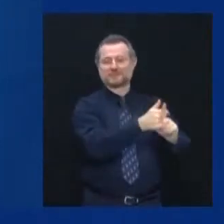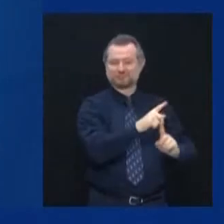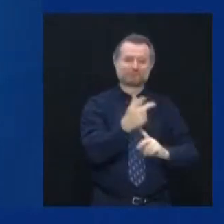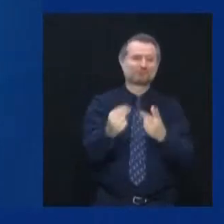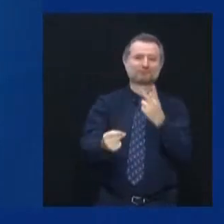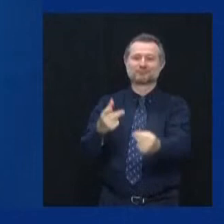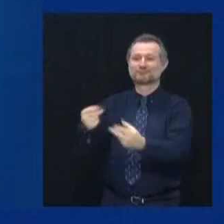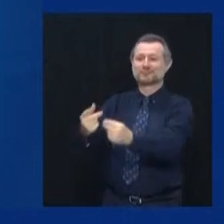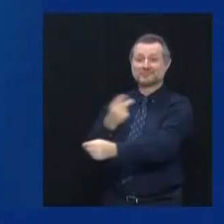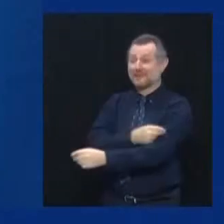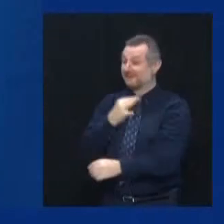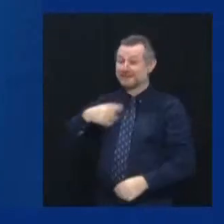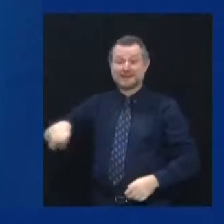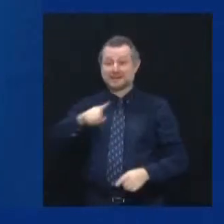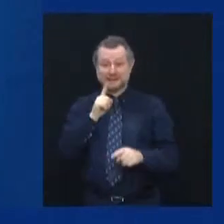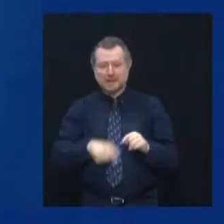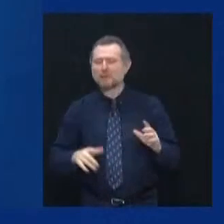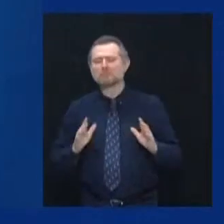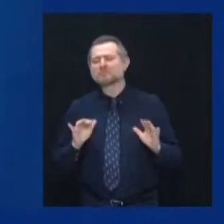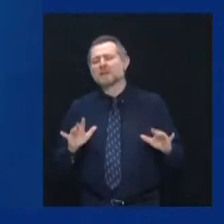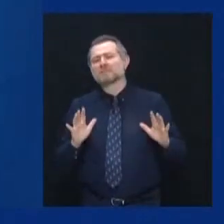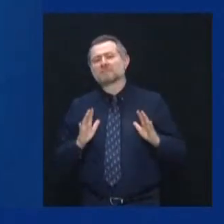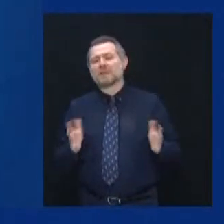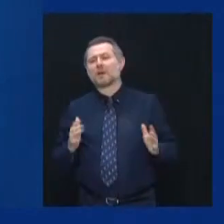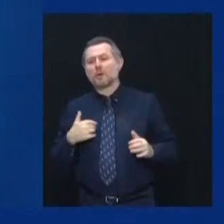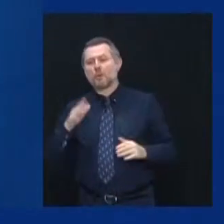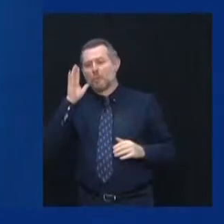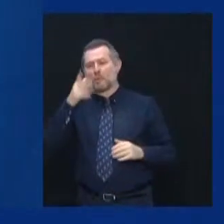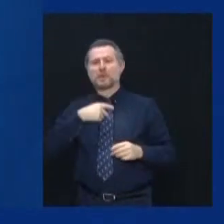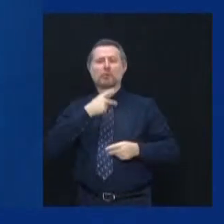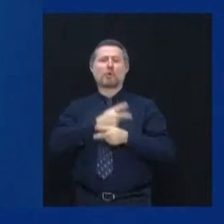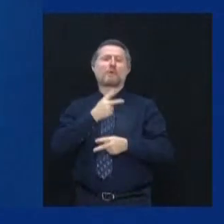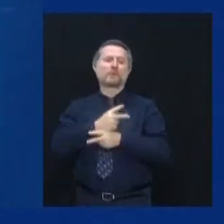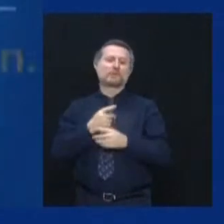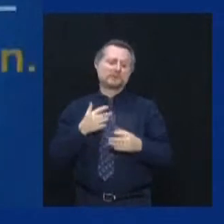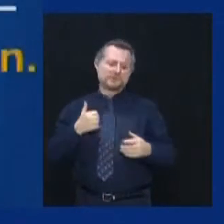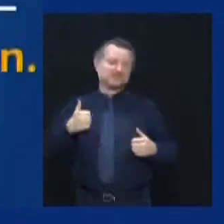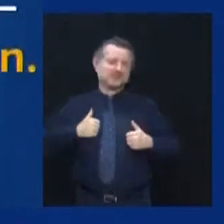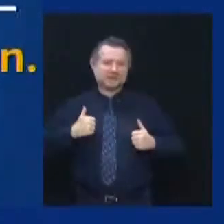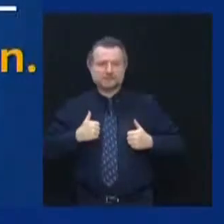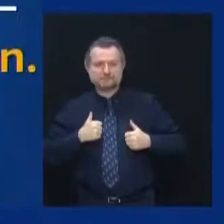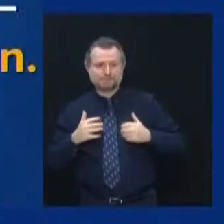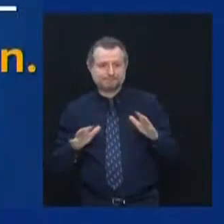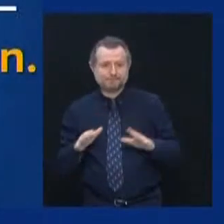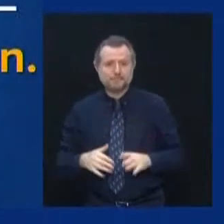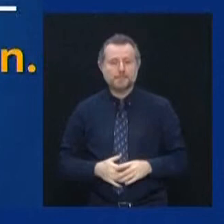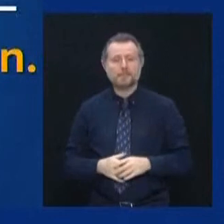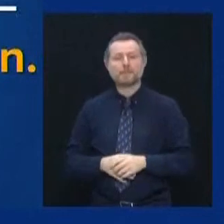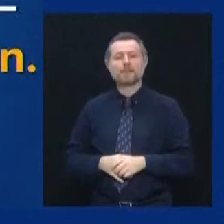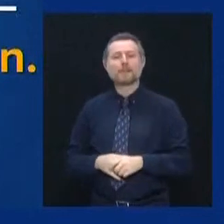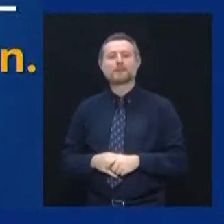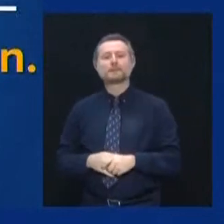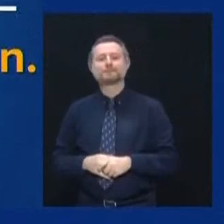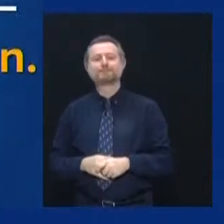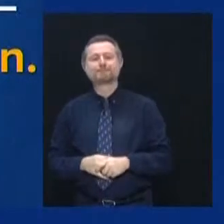they can't, fine, we'll take care of them in the larger